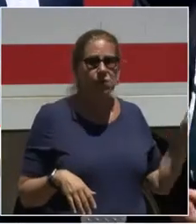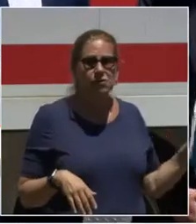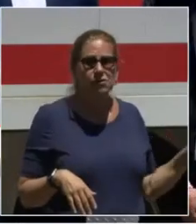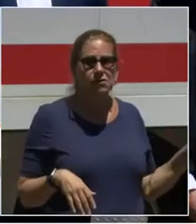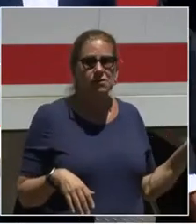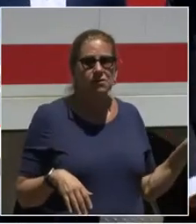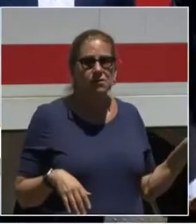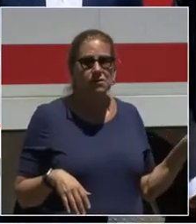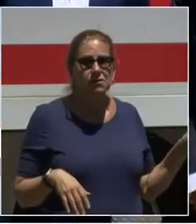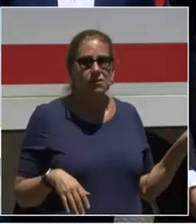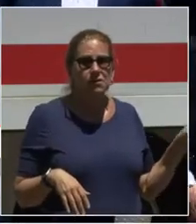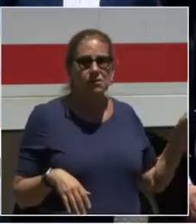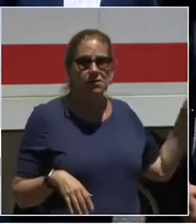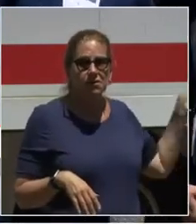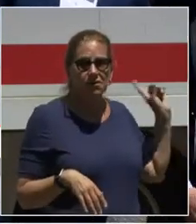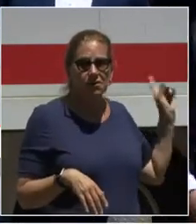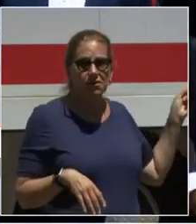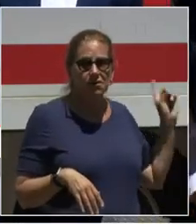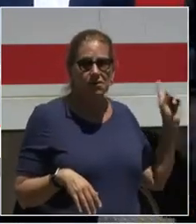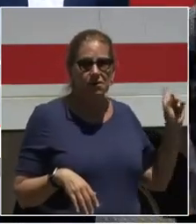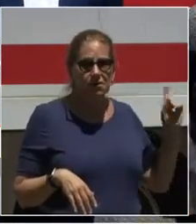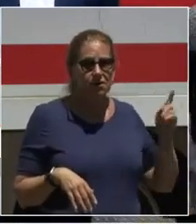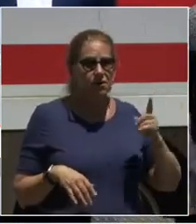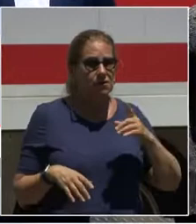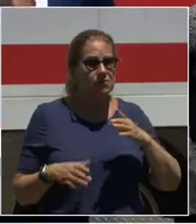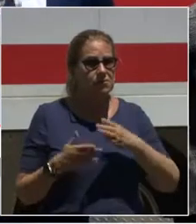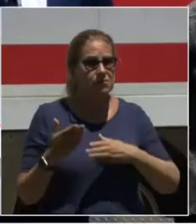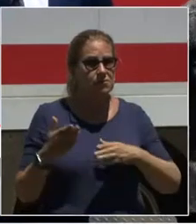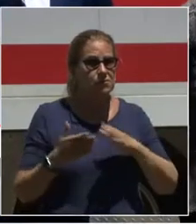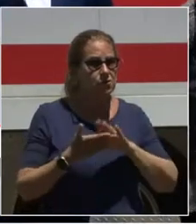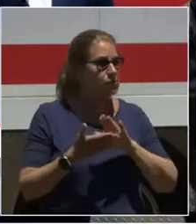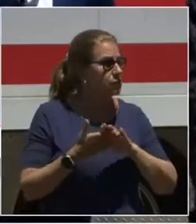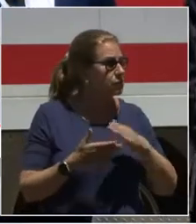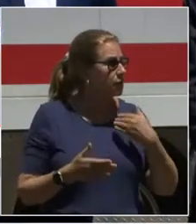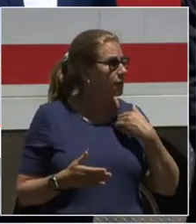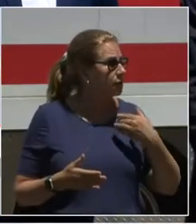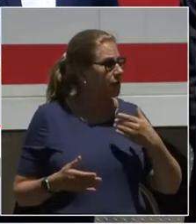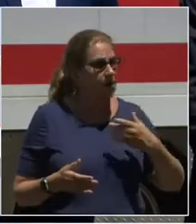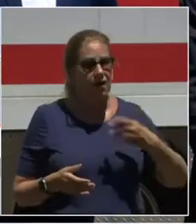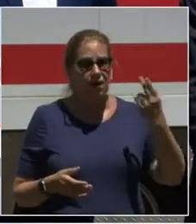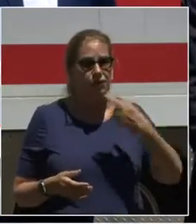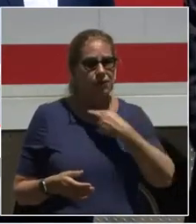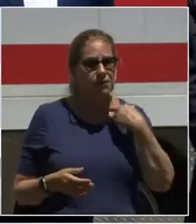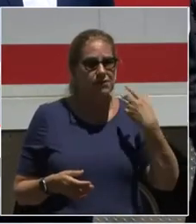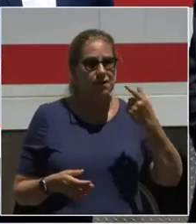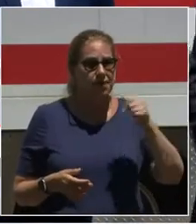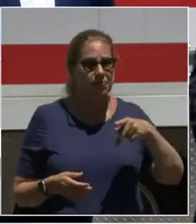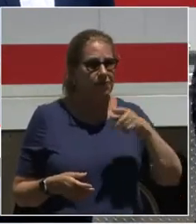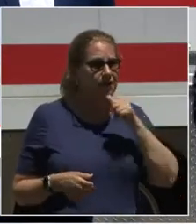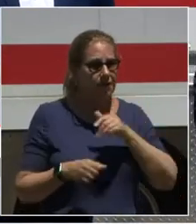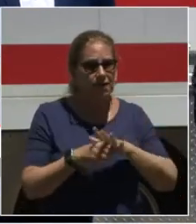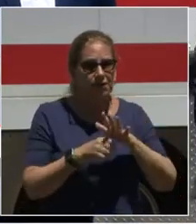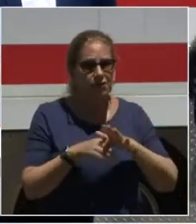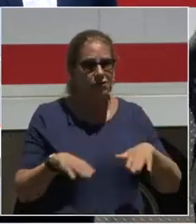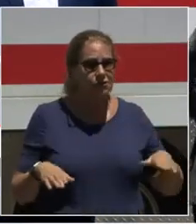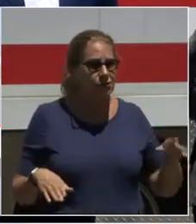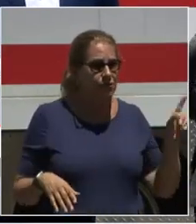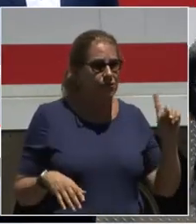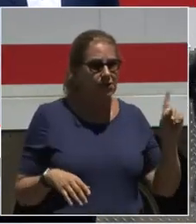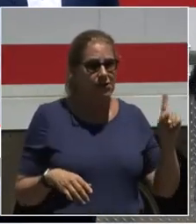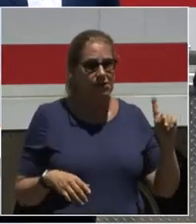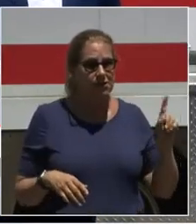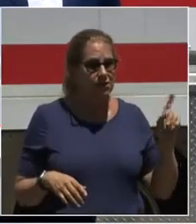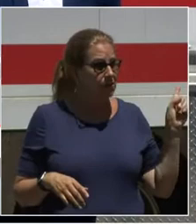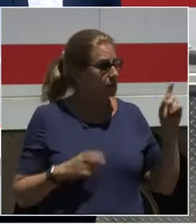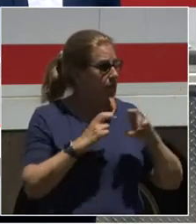risk of having, I guess, the highest gap. Can you tell us what vaccines will be offered in these vans that go around?